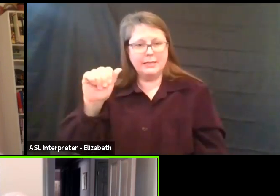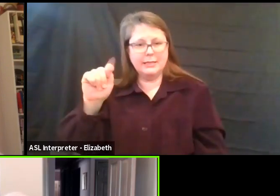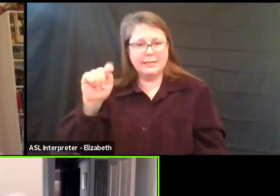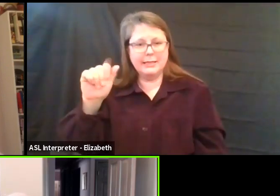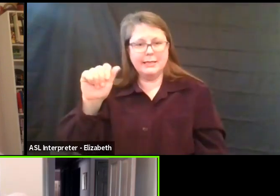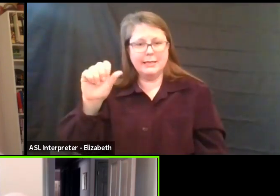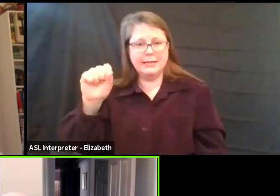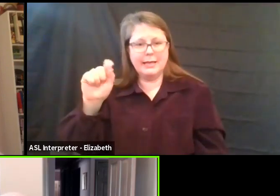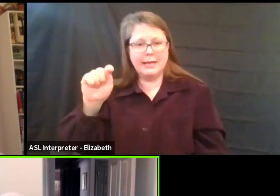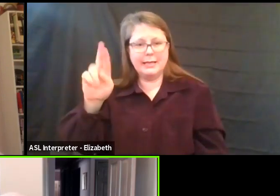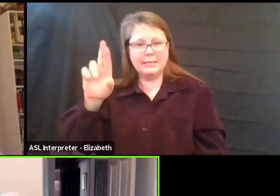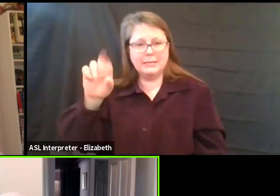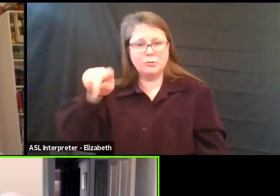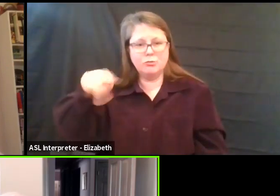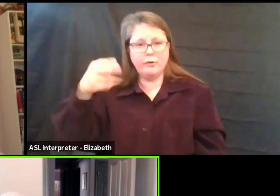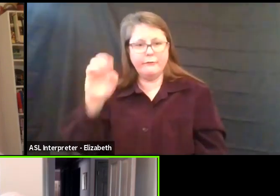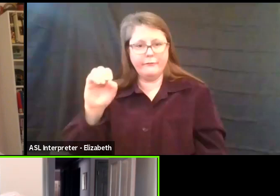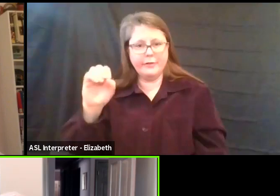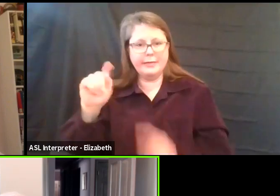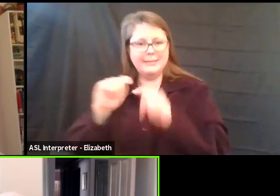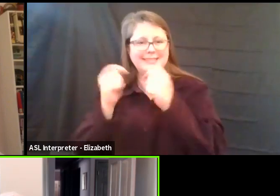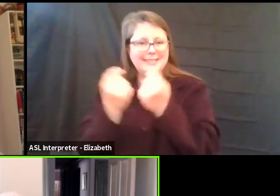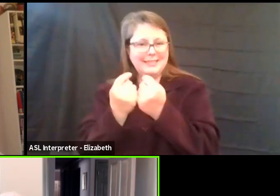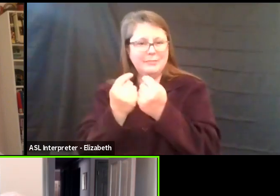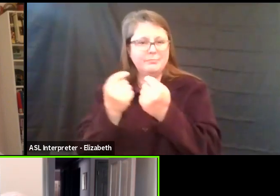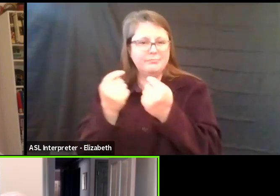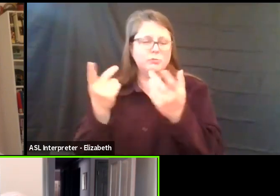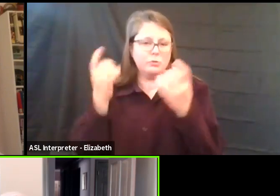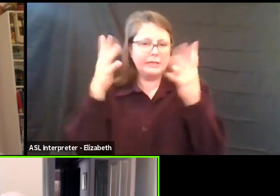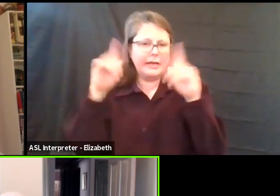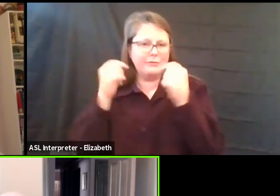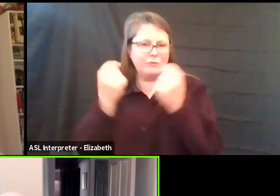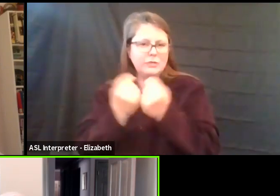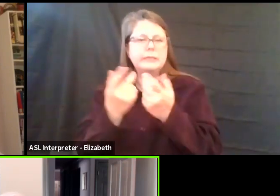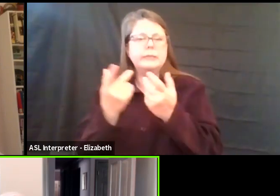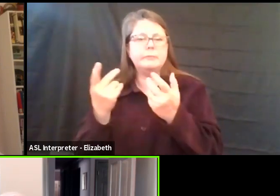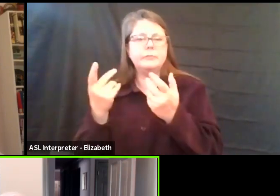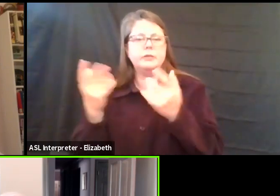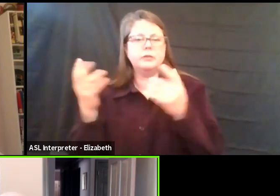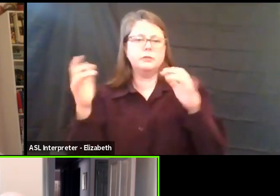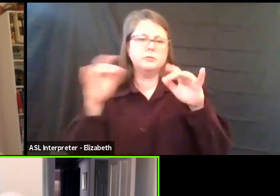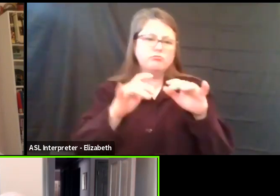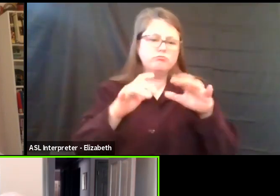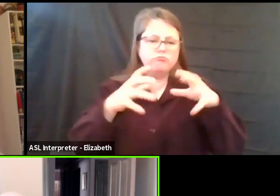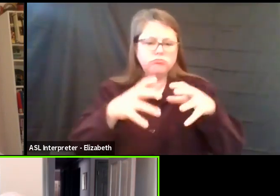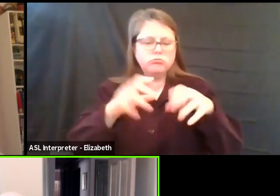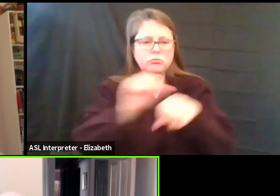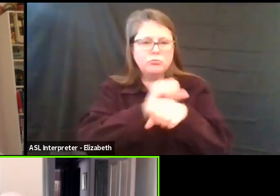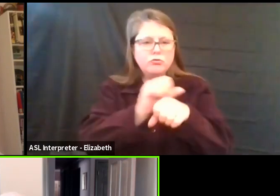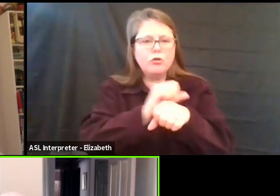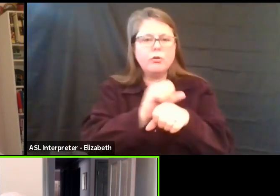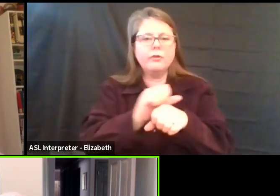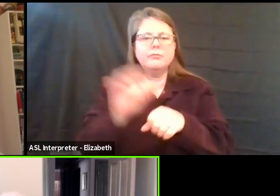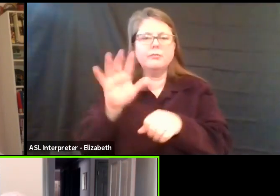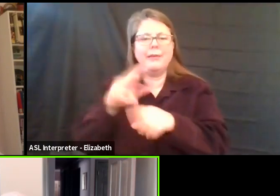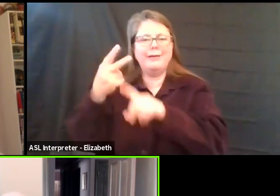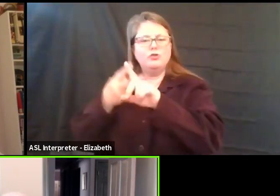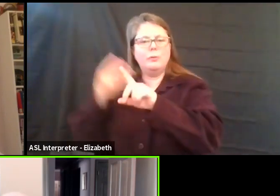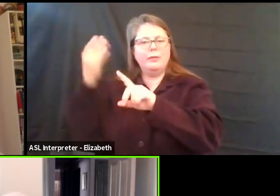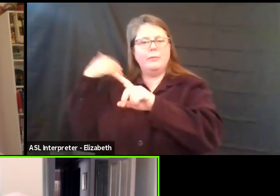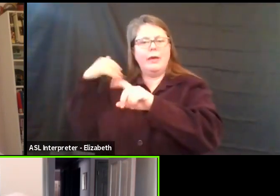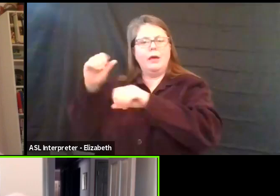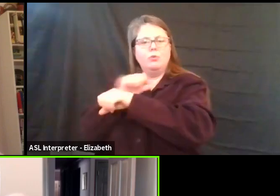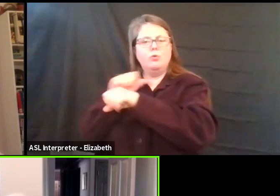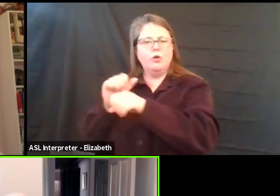handled a hurricane or a tornado loss a few months back, but now they're working on this massive fire loss. They're very good at